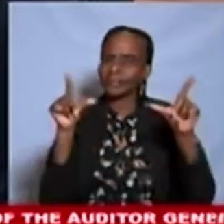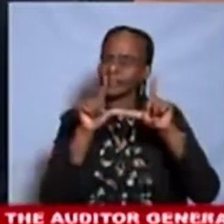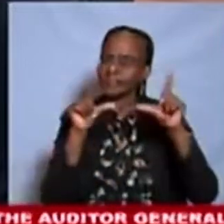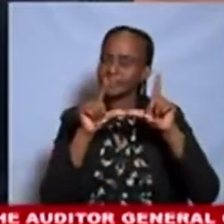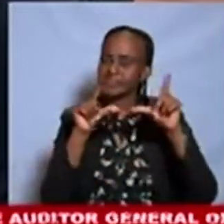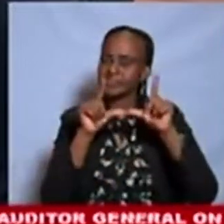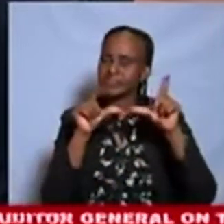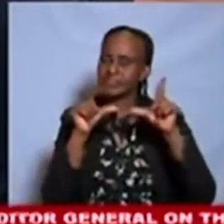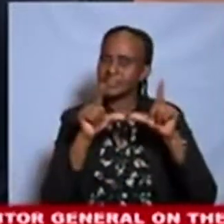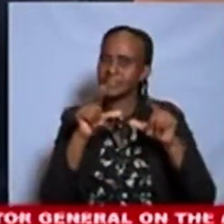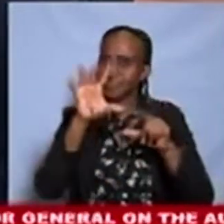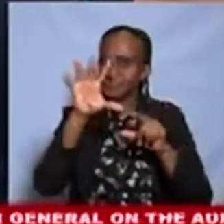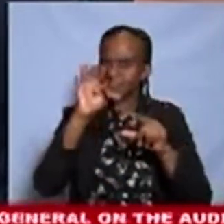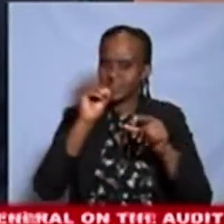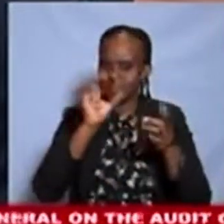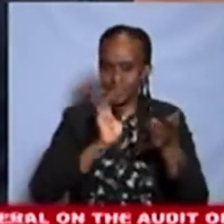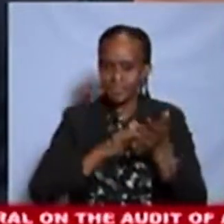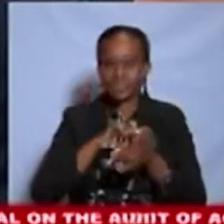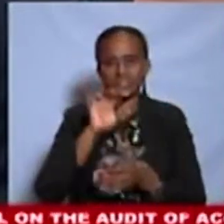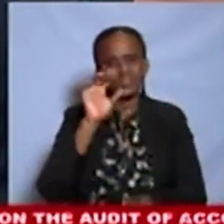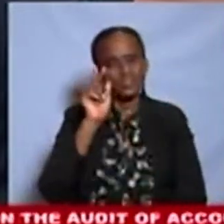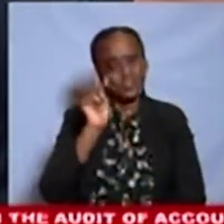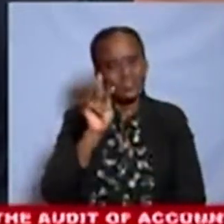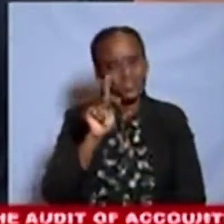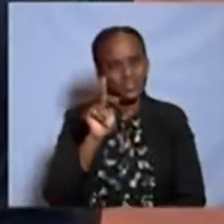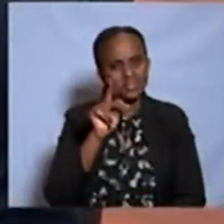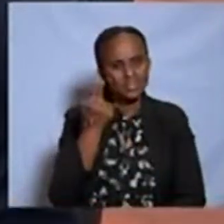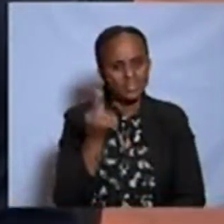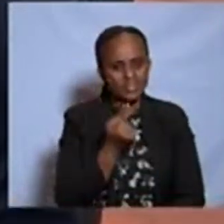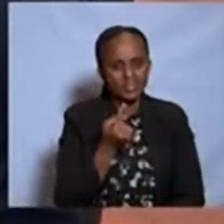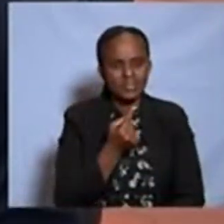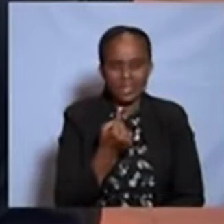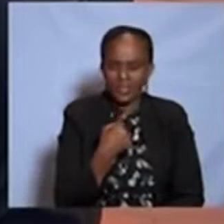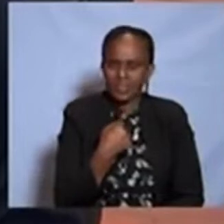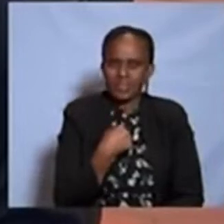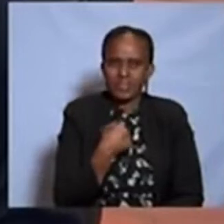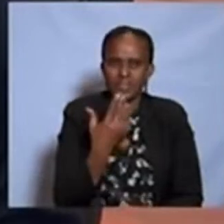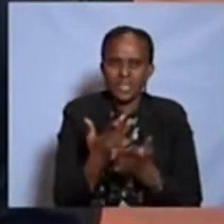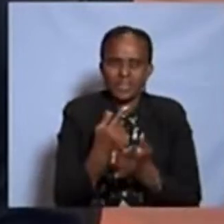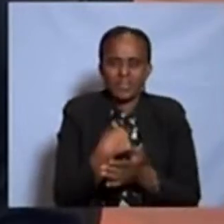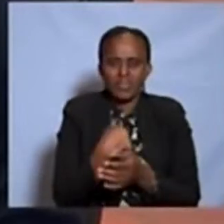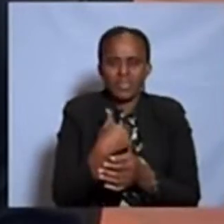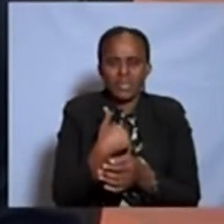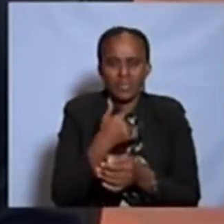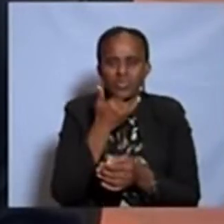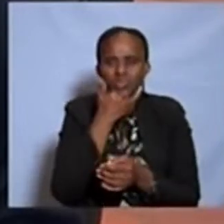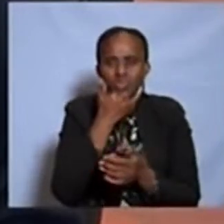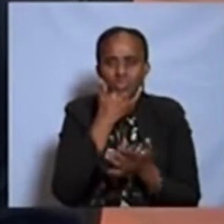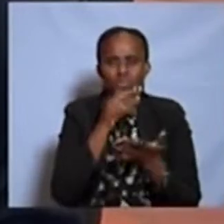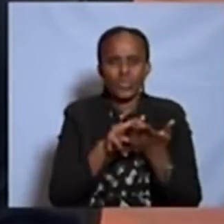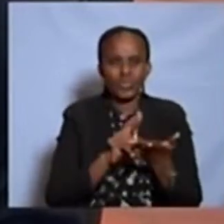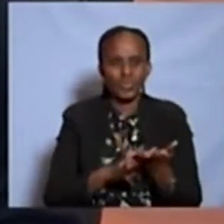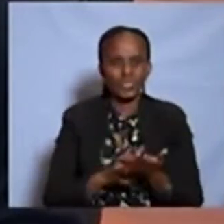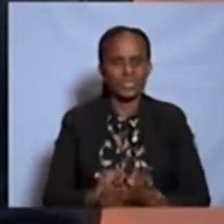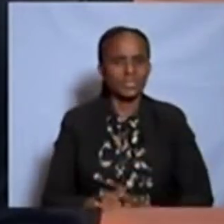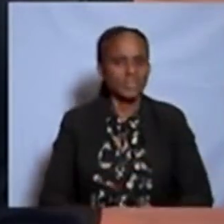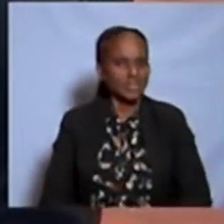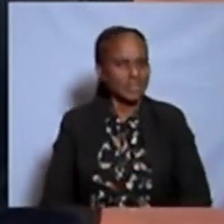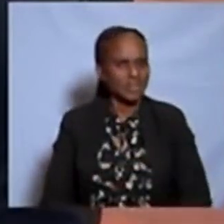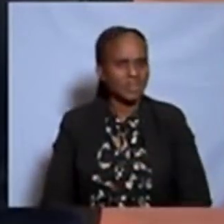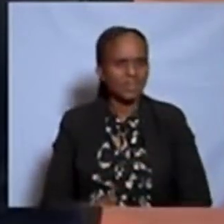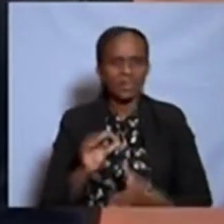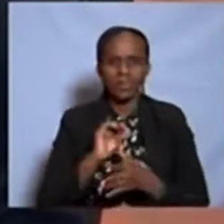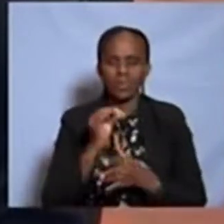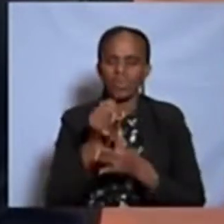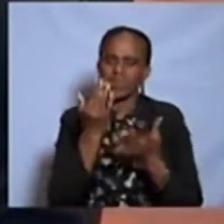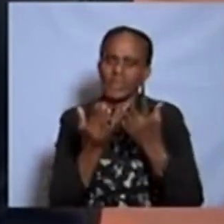Licenses 50,000 kwacha only. I don't know, maybe I've got a wrong report here. Or maybe